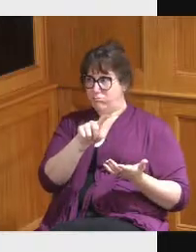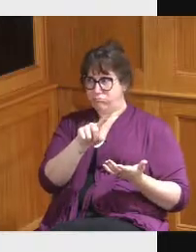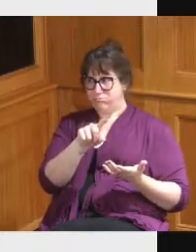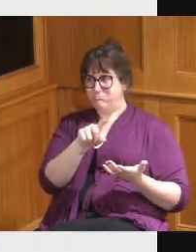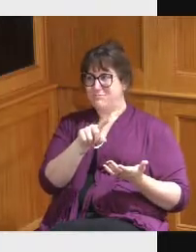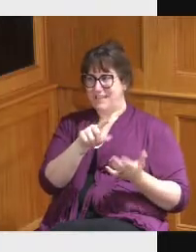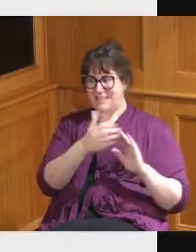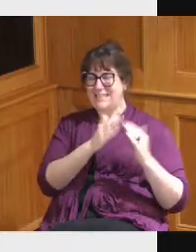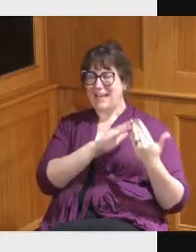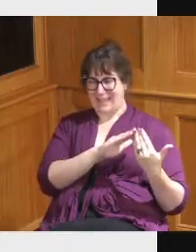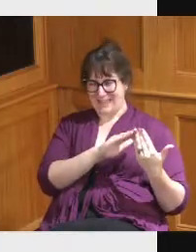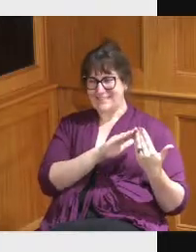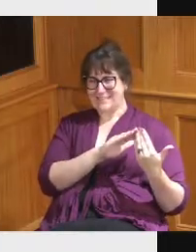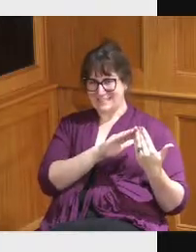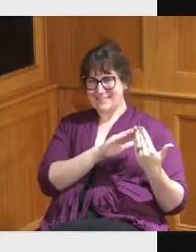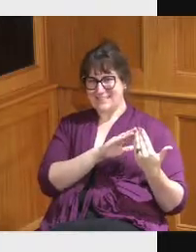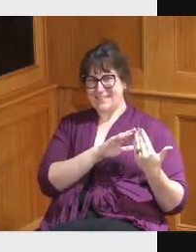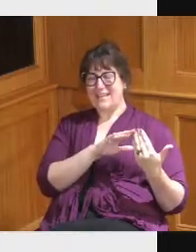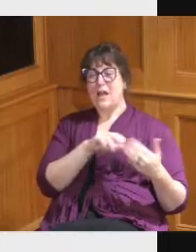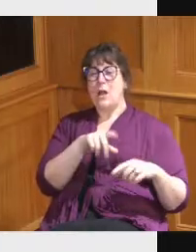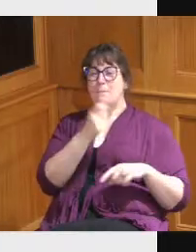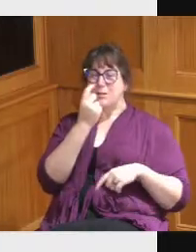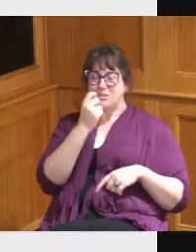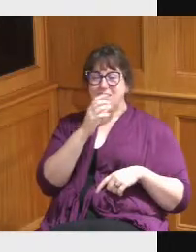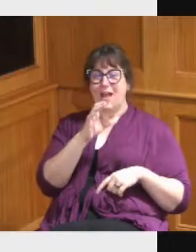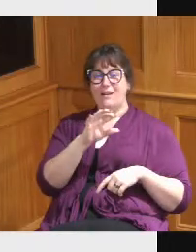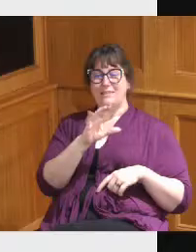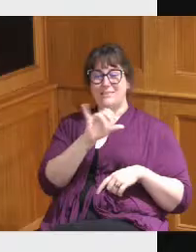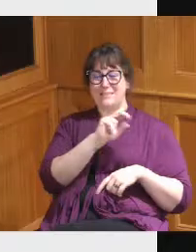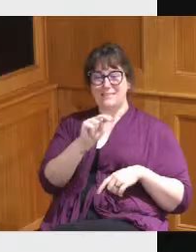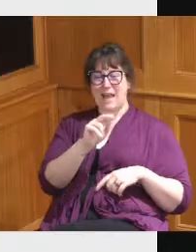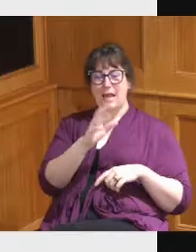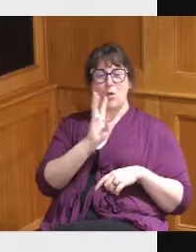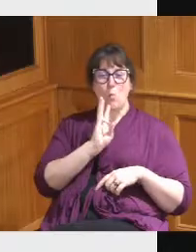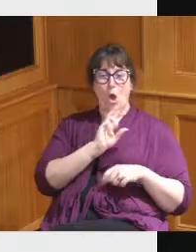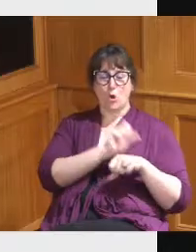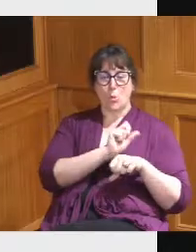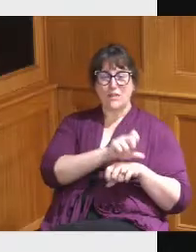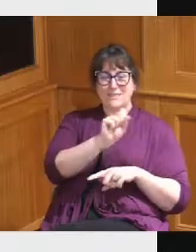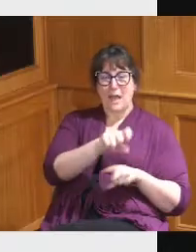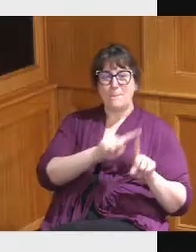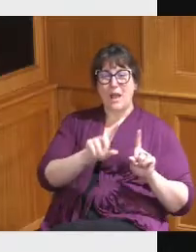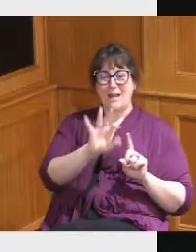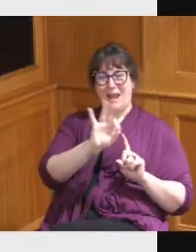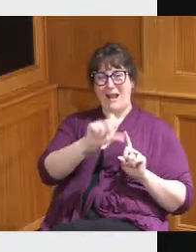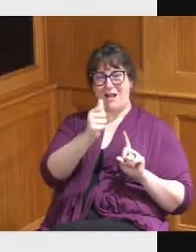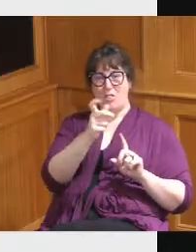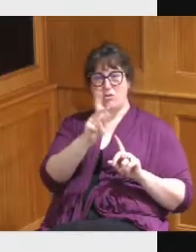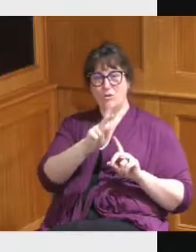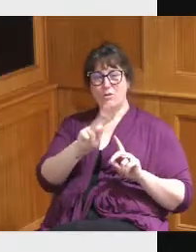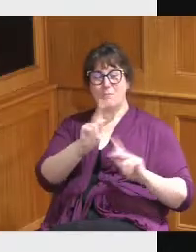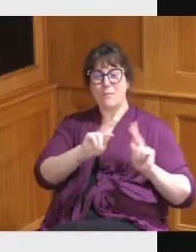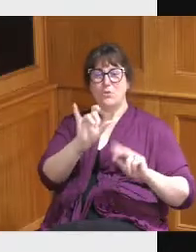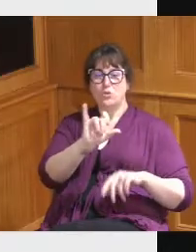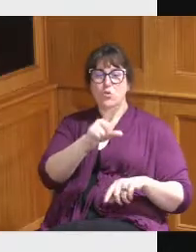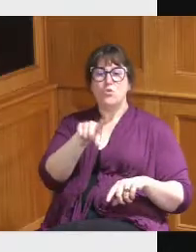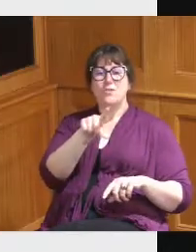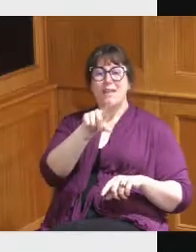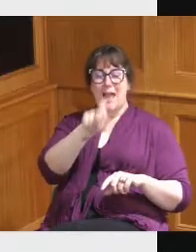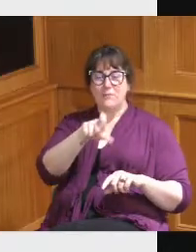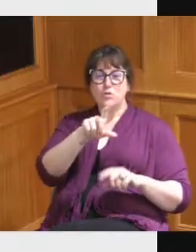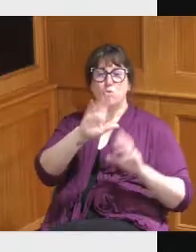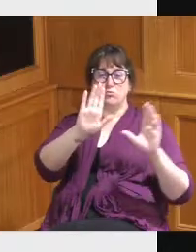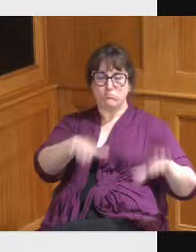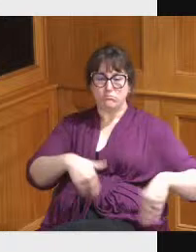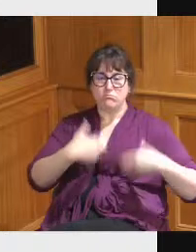being Greater Cincinnati Waterworks, but there are 9 others, and so all of those entities would have to completely overhaul the billing system,